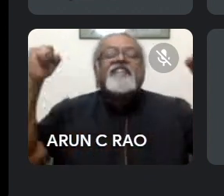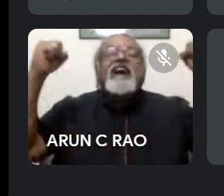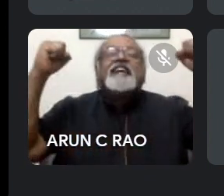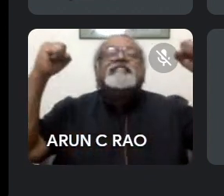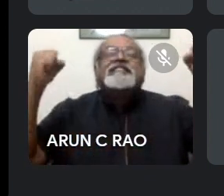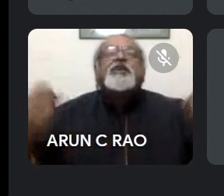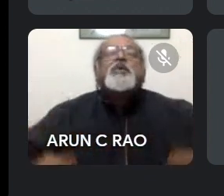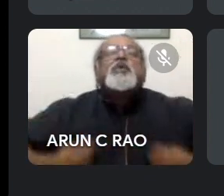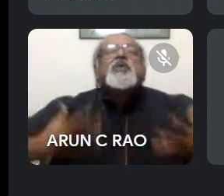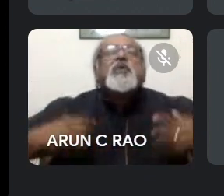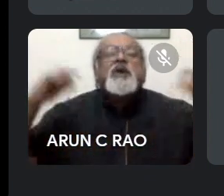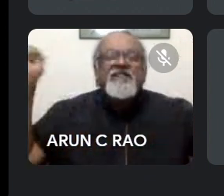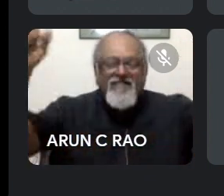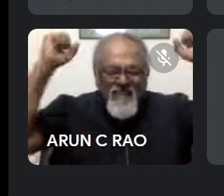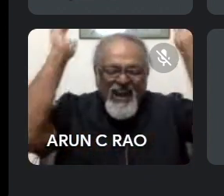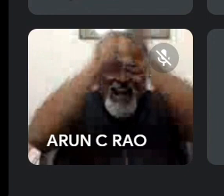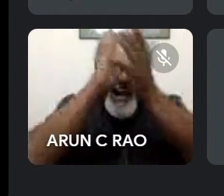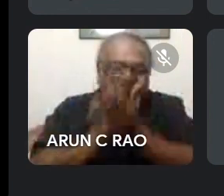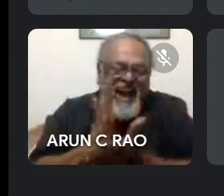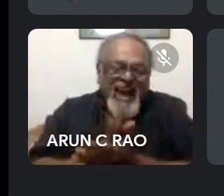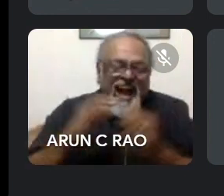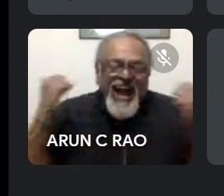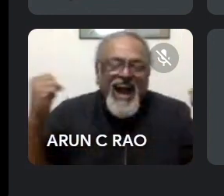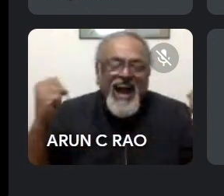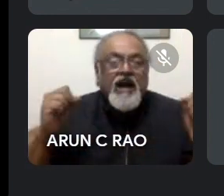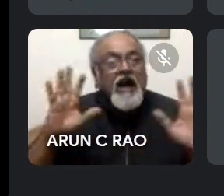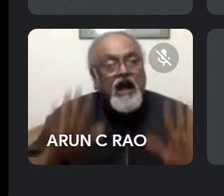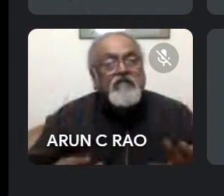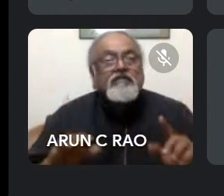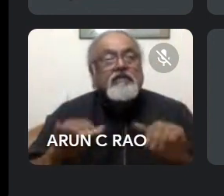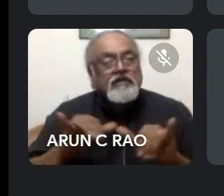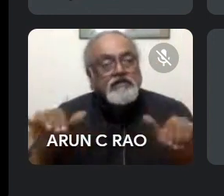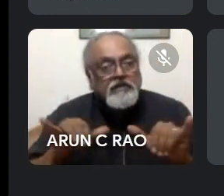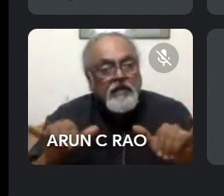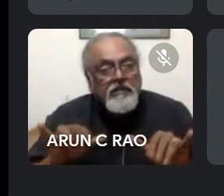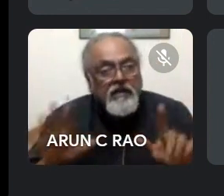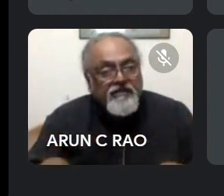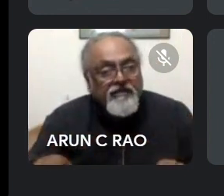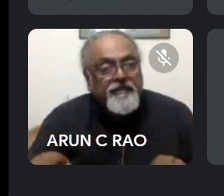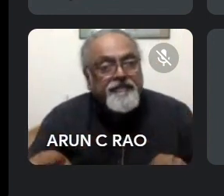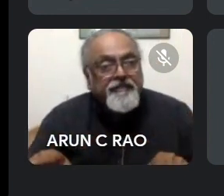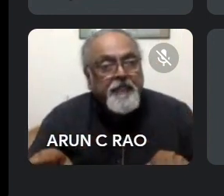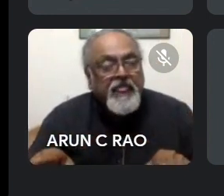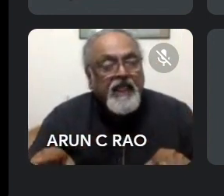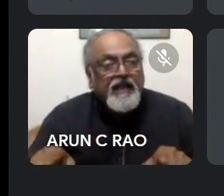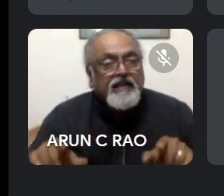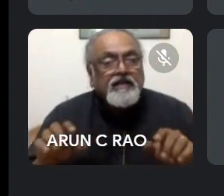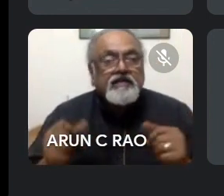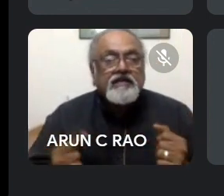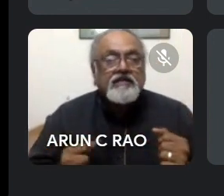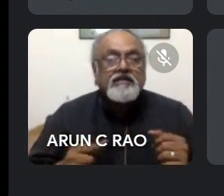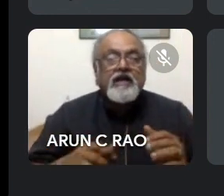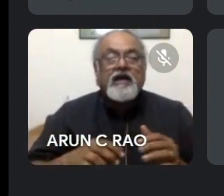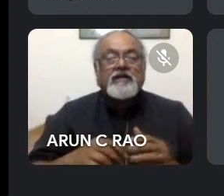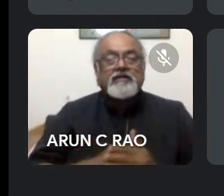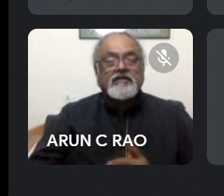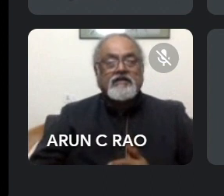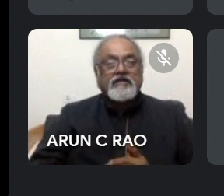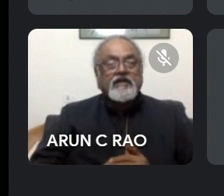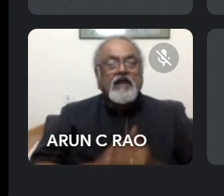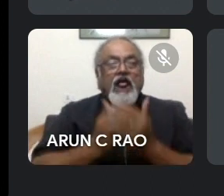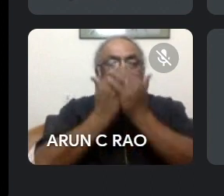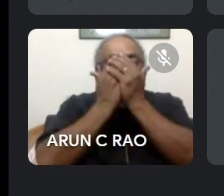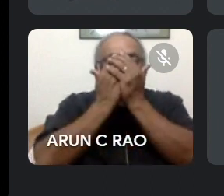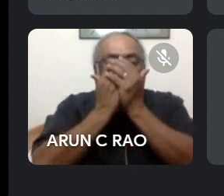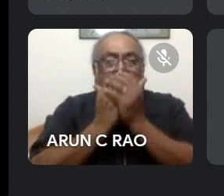assignment using a method that was finally comfortable to you, other people might say things like, one of the things that I get very,